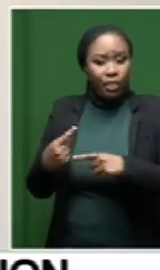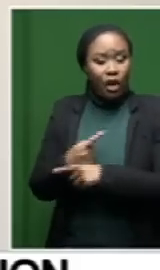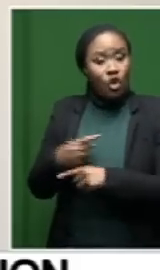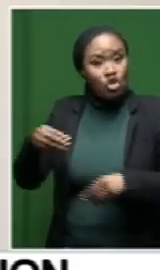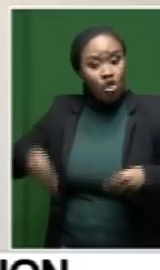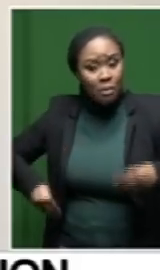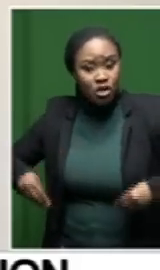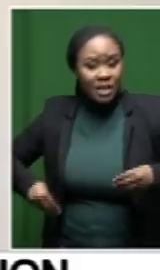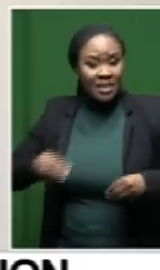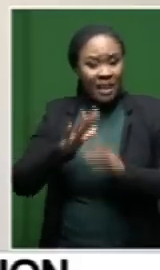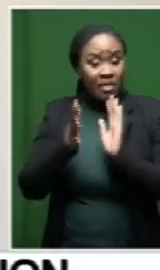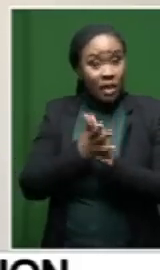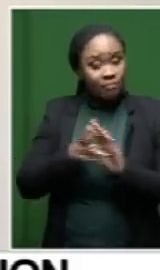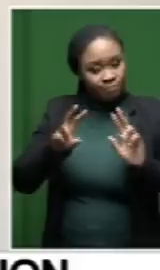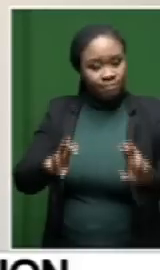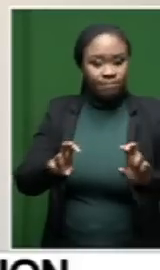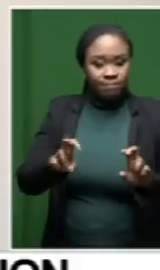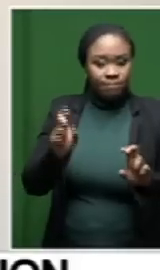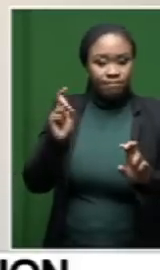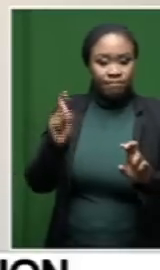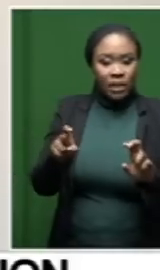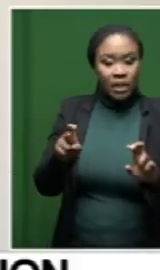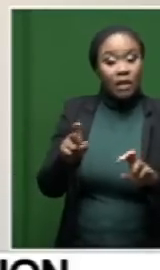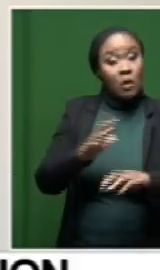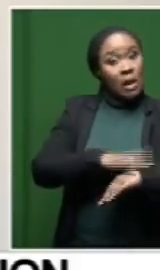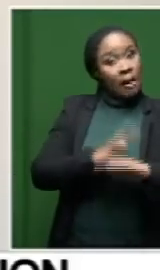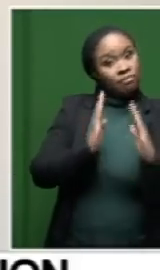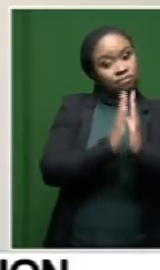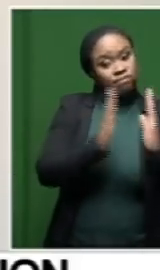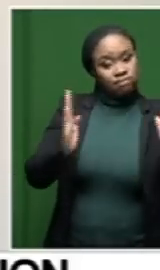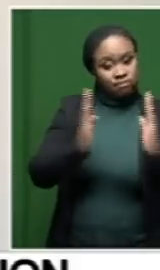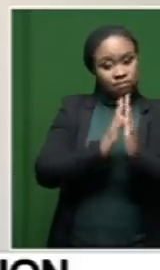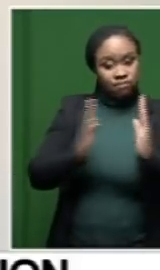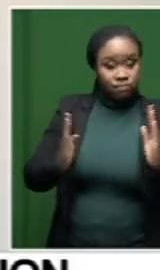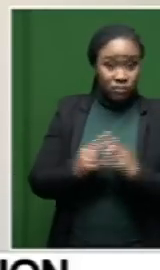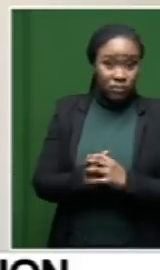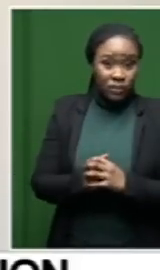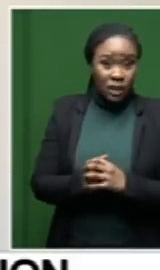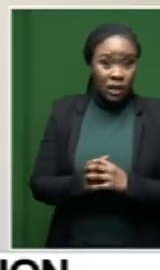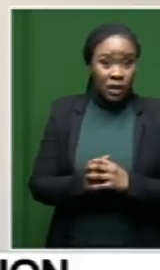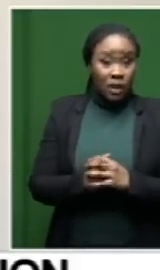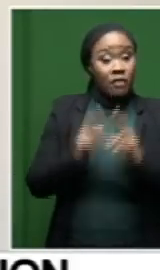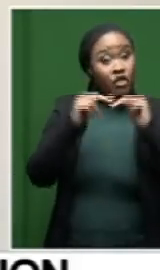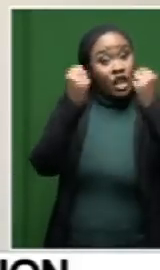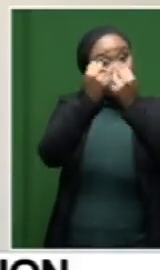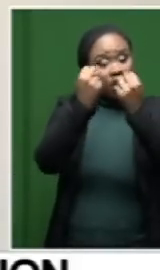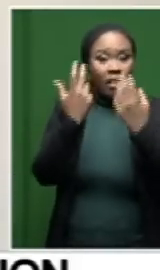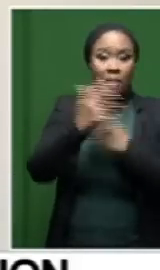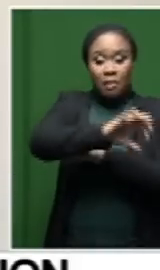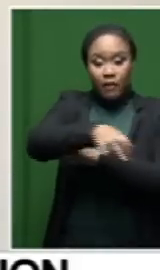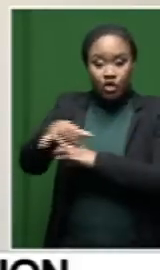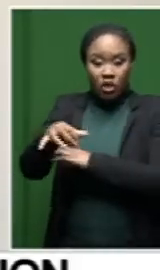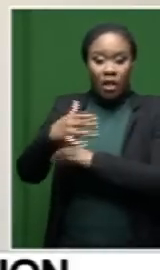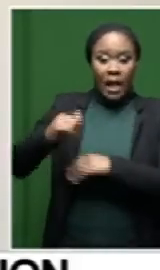corruption for an indeterminate period among all three levels of government,